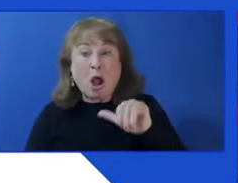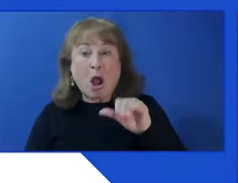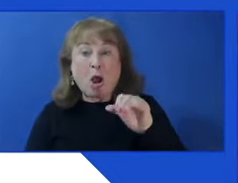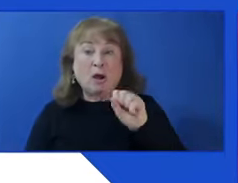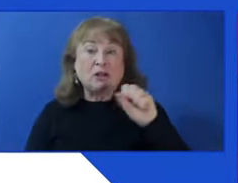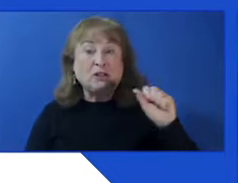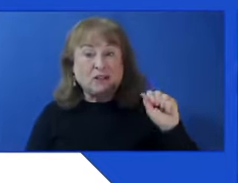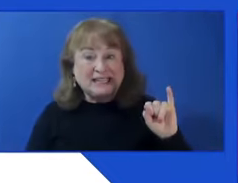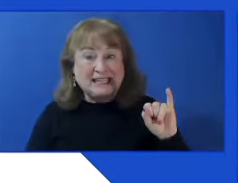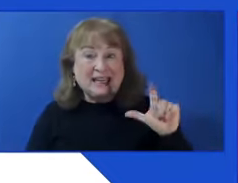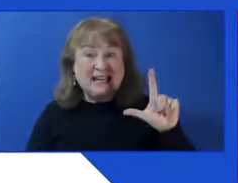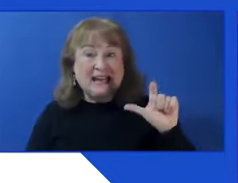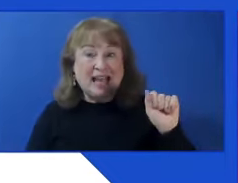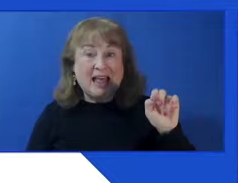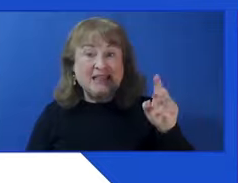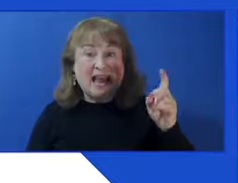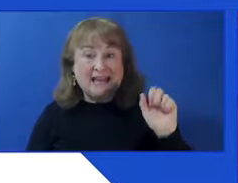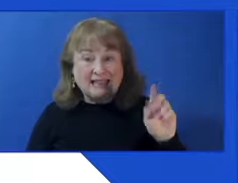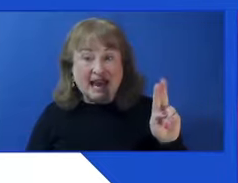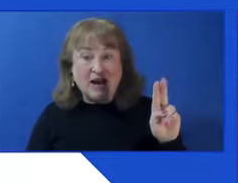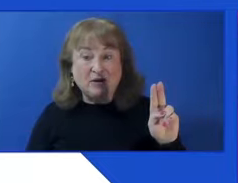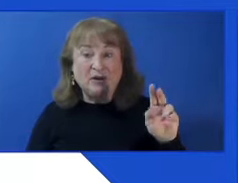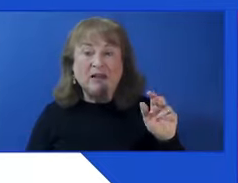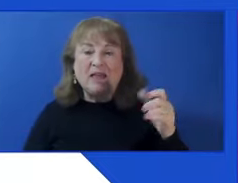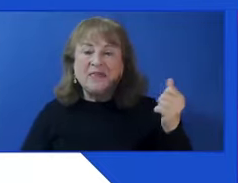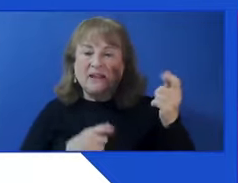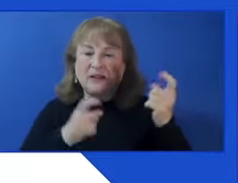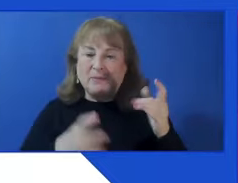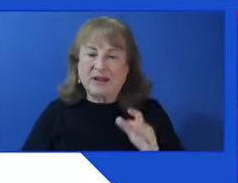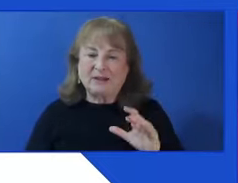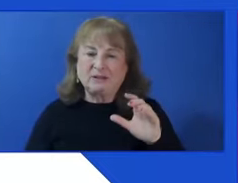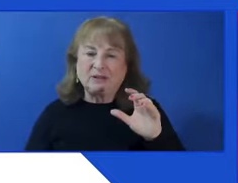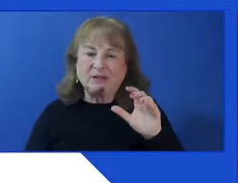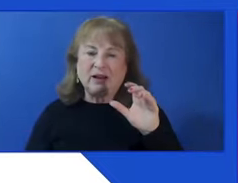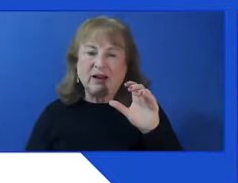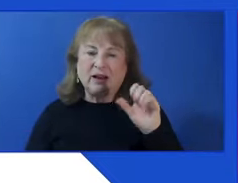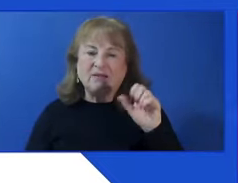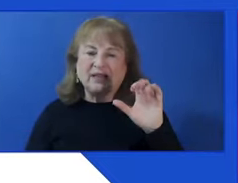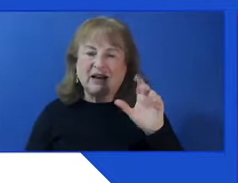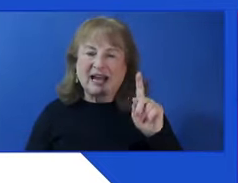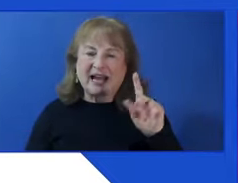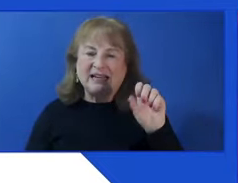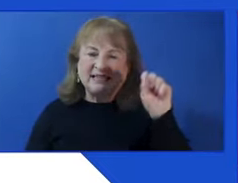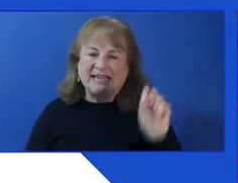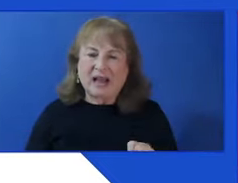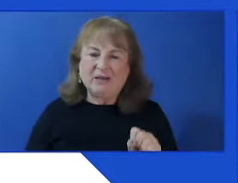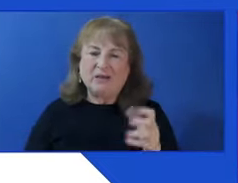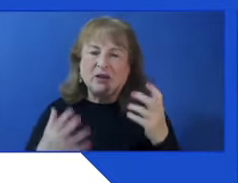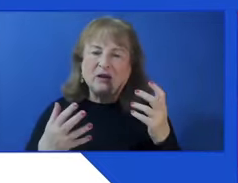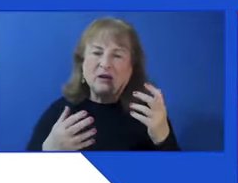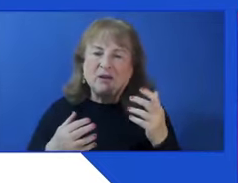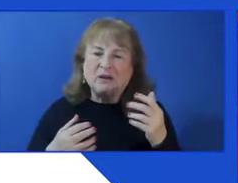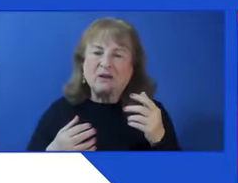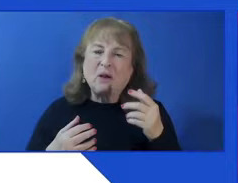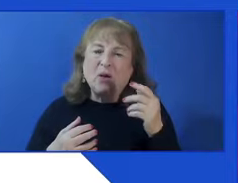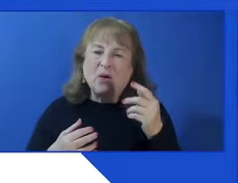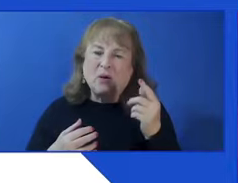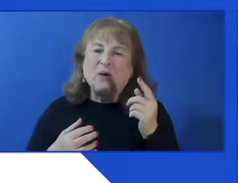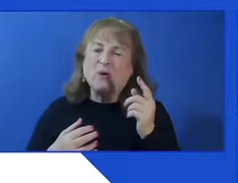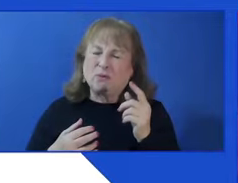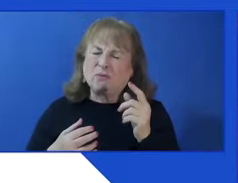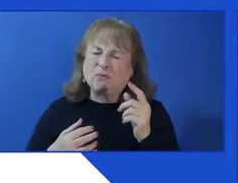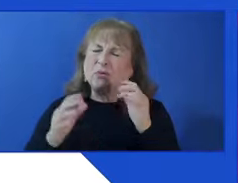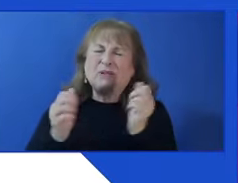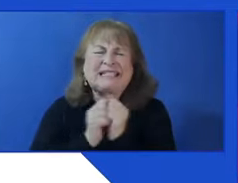Landau, Commander Zakai South. Today, our thoughts are with all the Jews around the world who have been